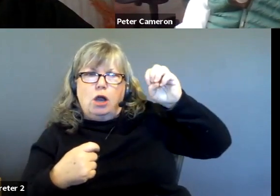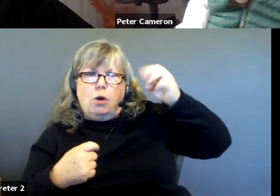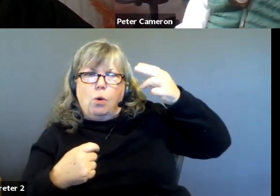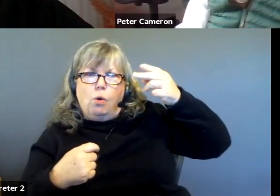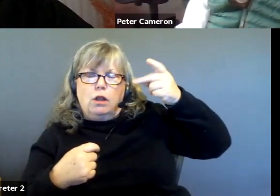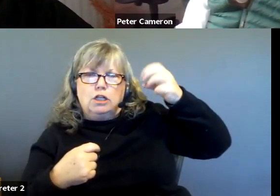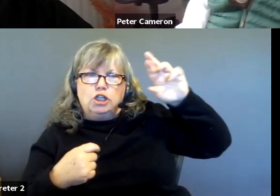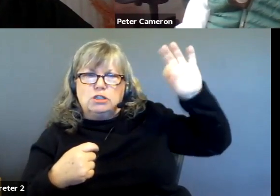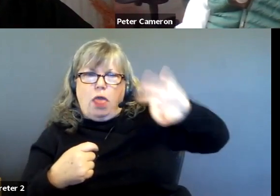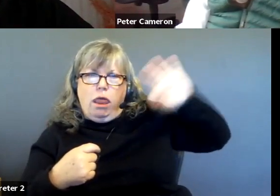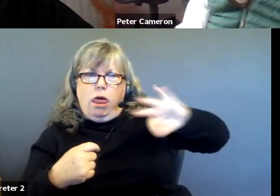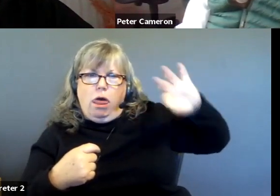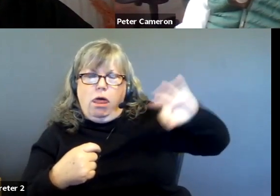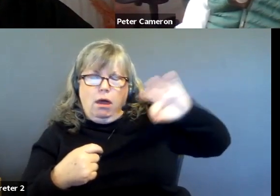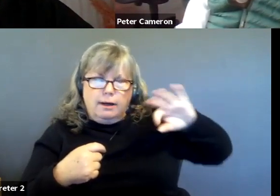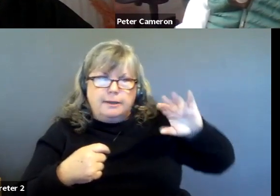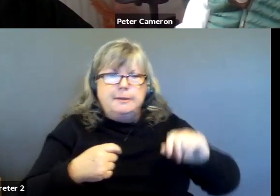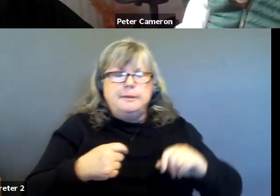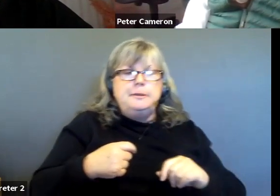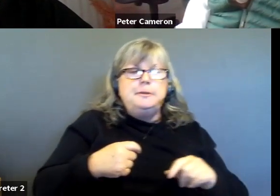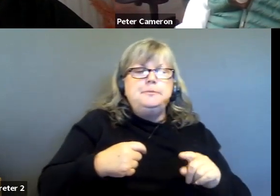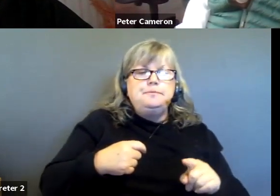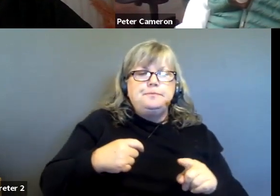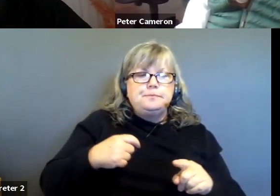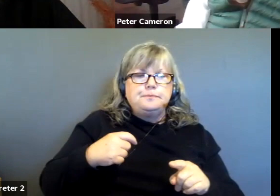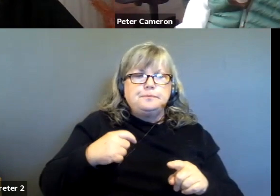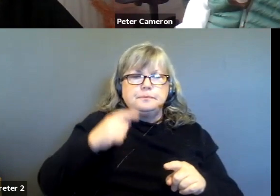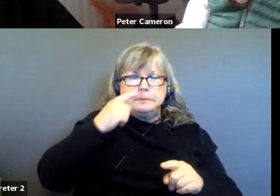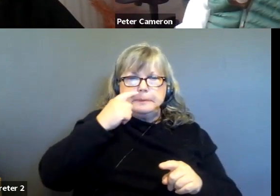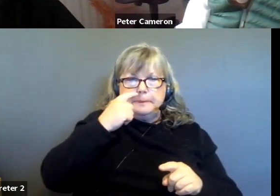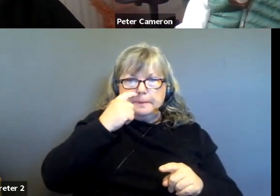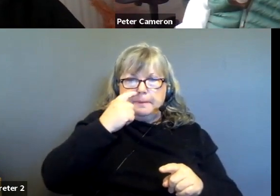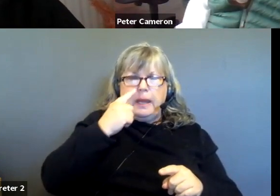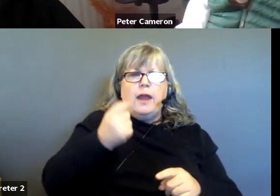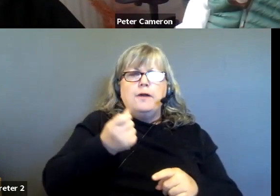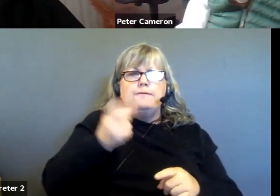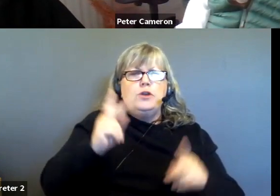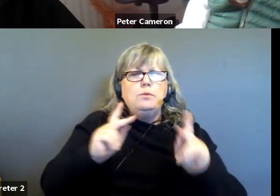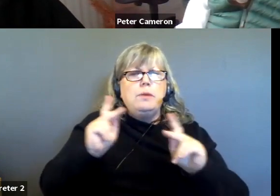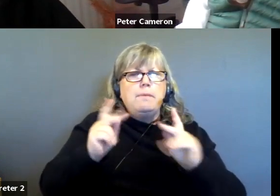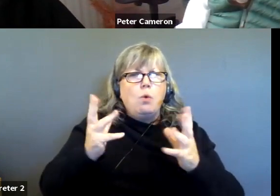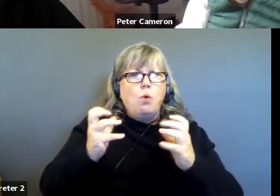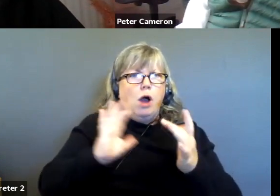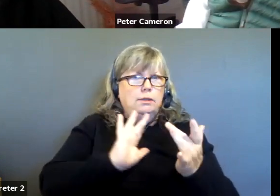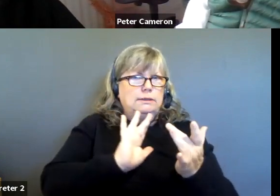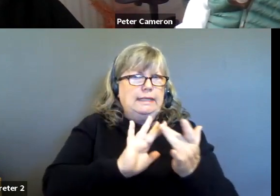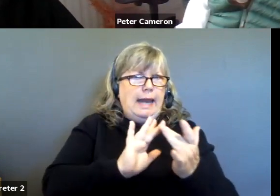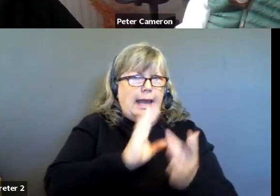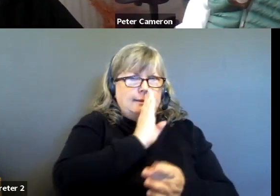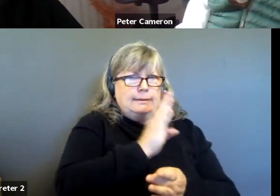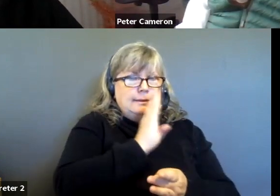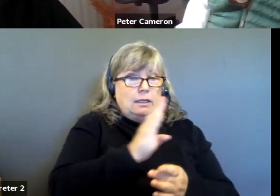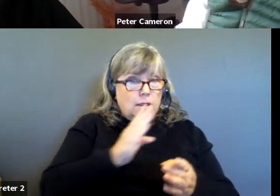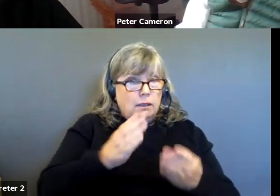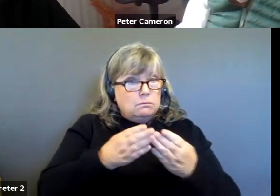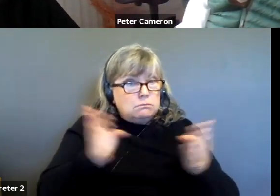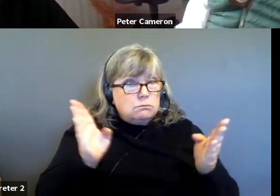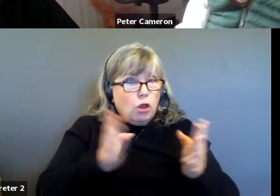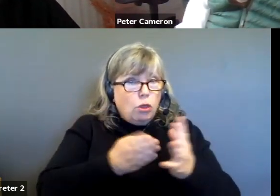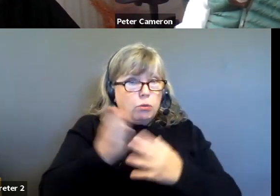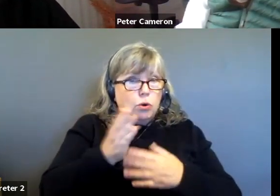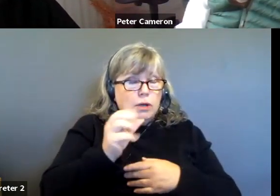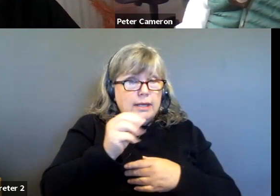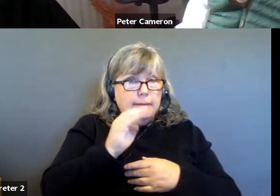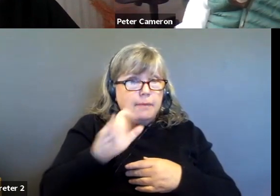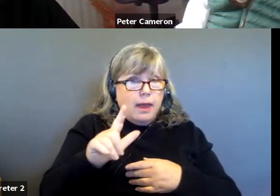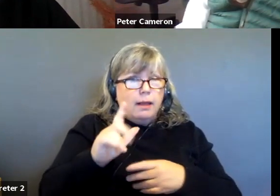Awesome. There have been a couple of people that have mentioned they'd like to get connected with you. Peter, are you open to connections via email to a couple